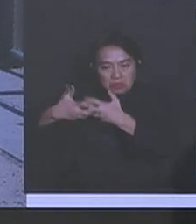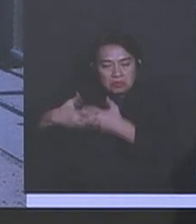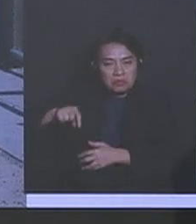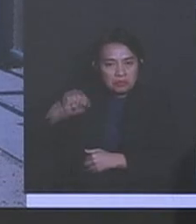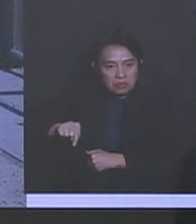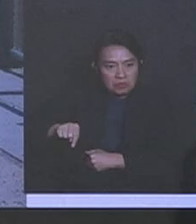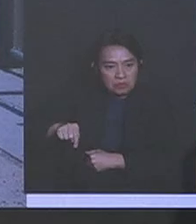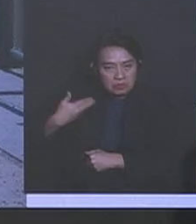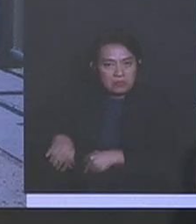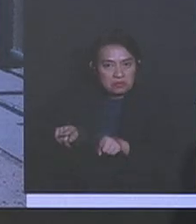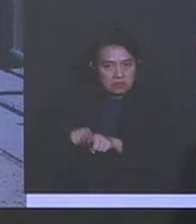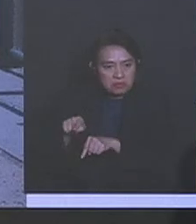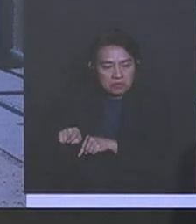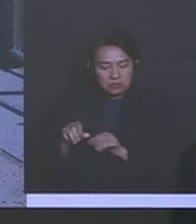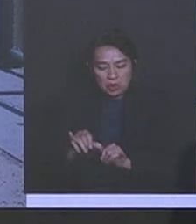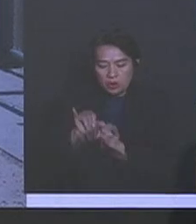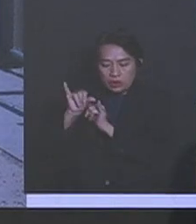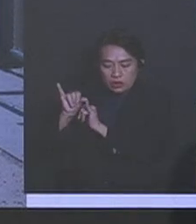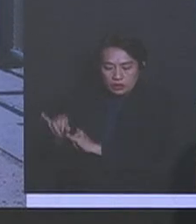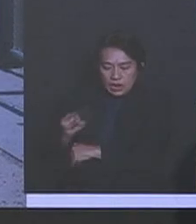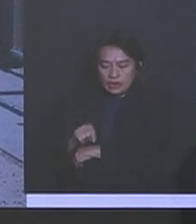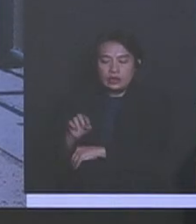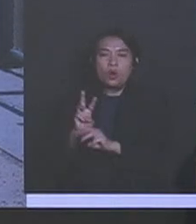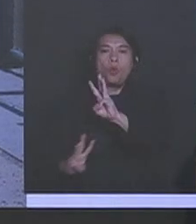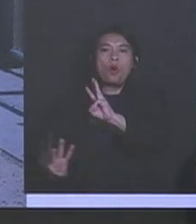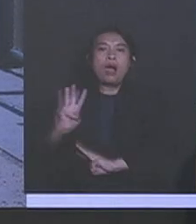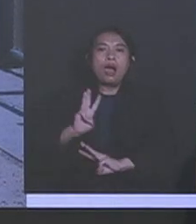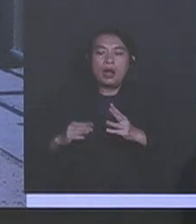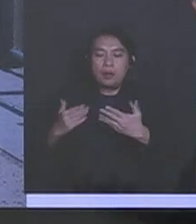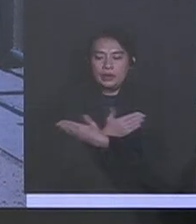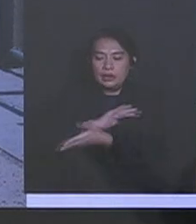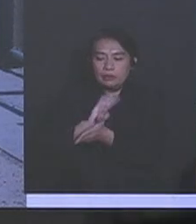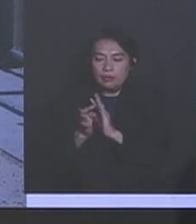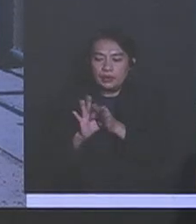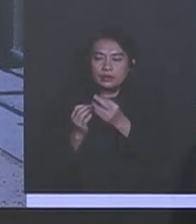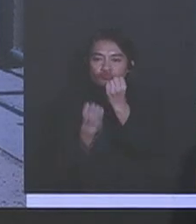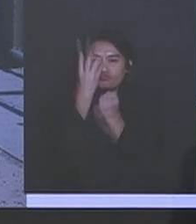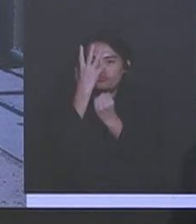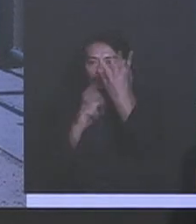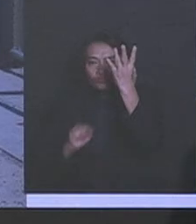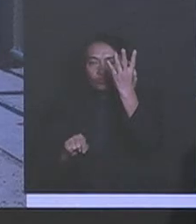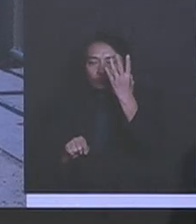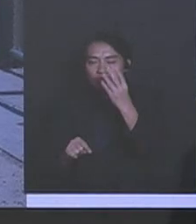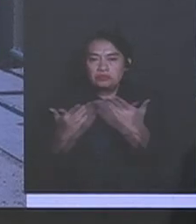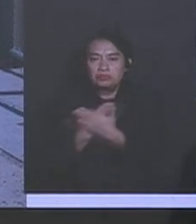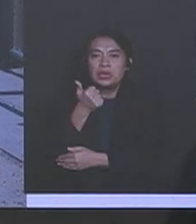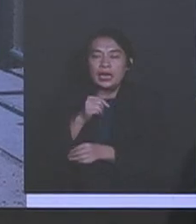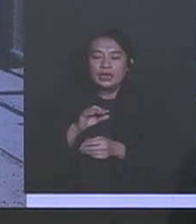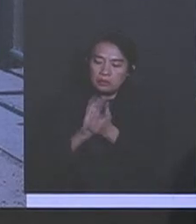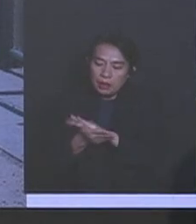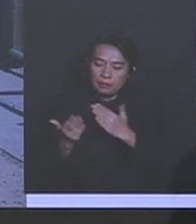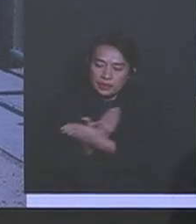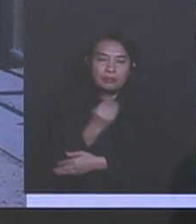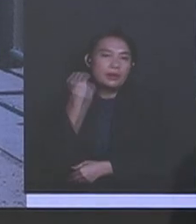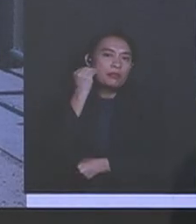create parks and put more residential and other uses on. This is, for those of you who maybe haven't